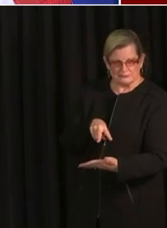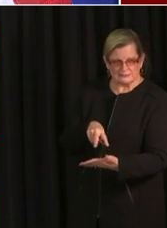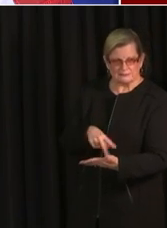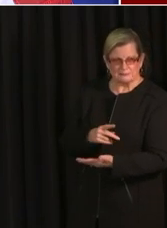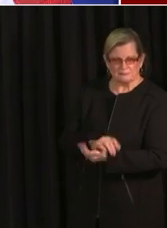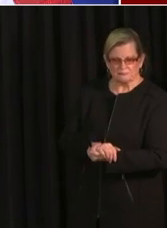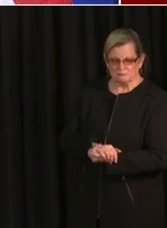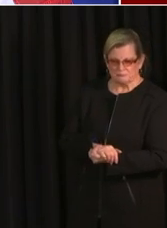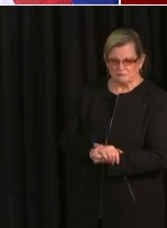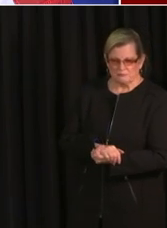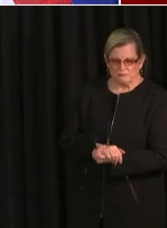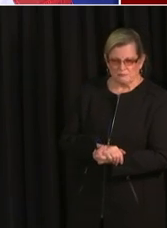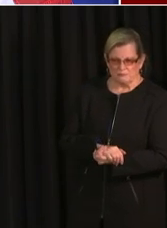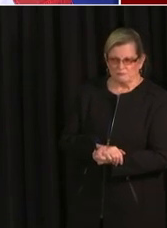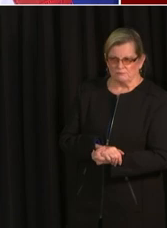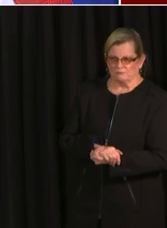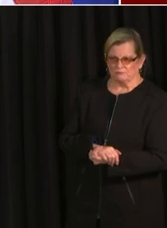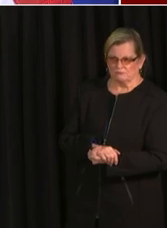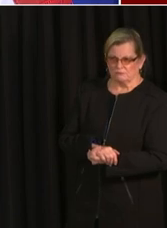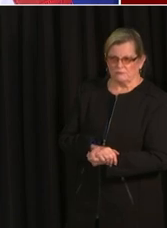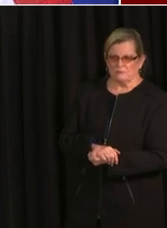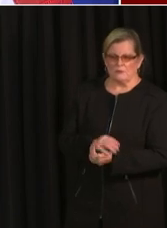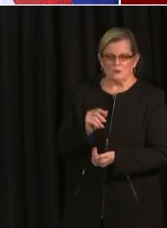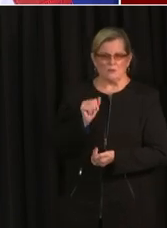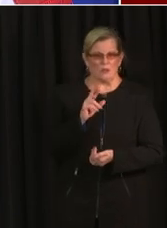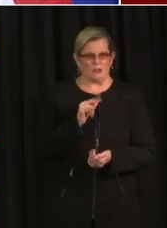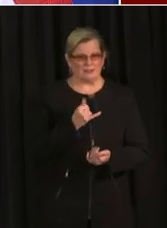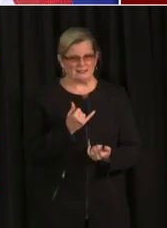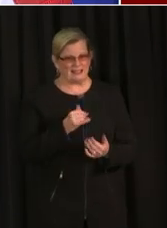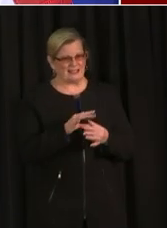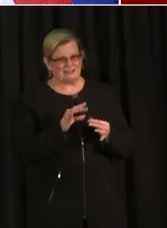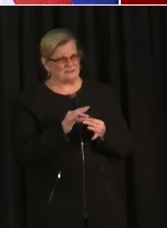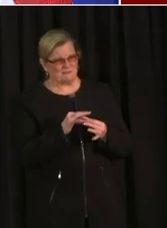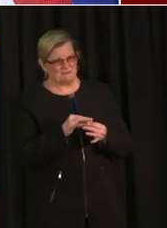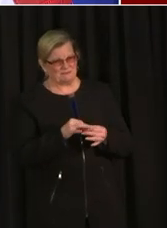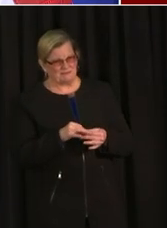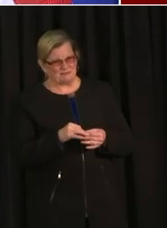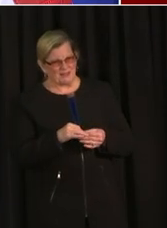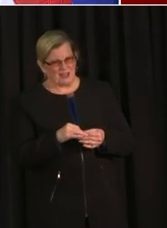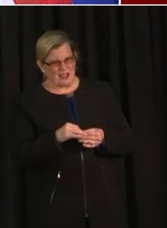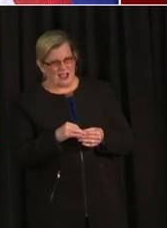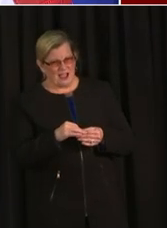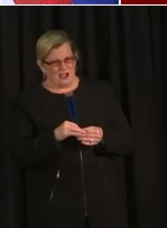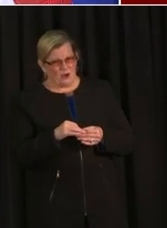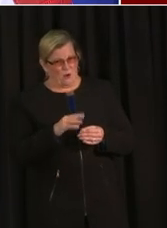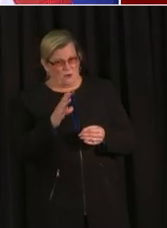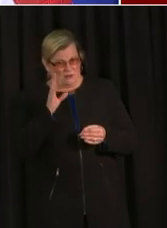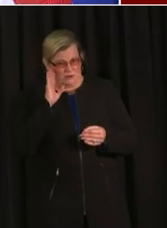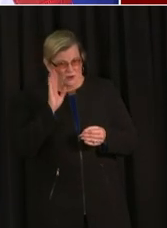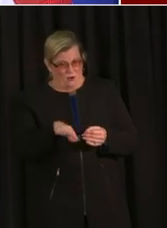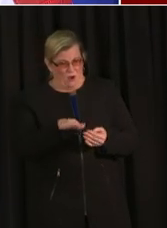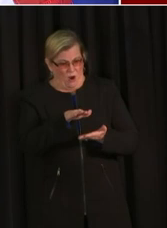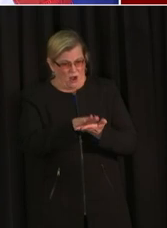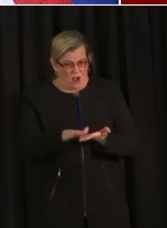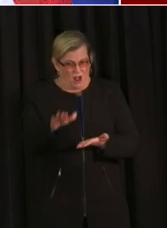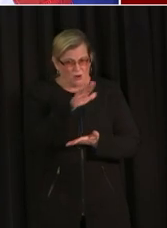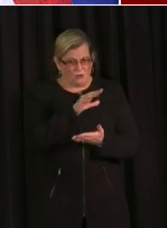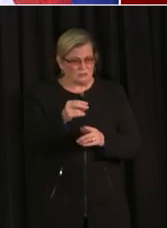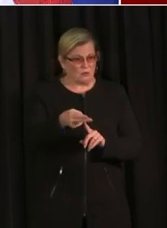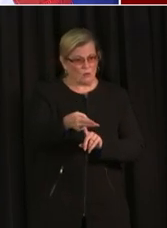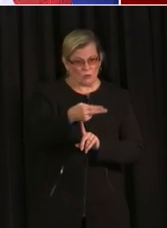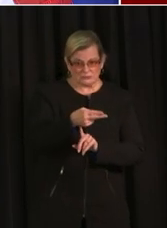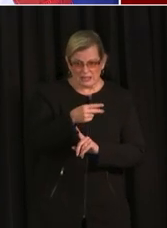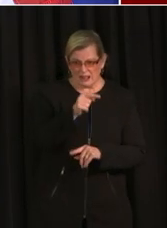The reference. I'll come back to you. How do you, will it be incumbent upon colleges or hotels